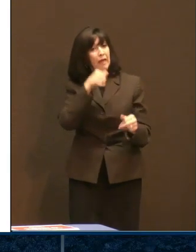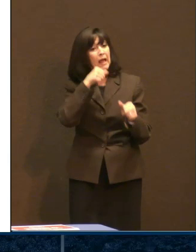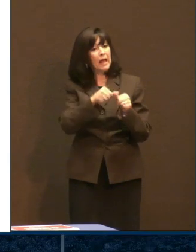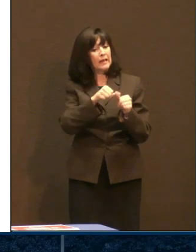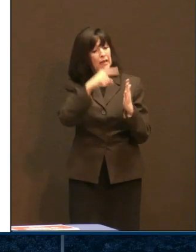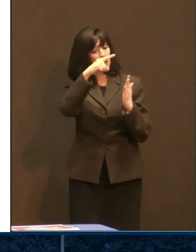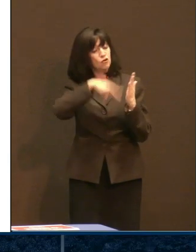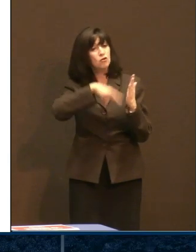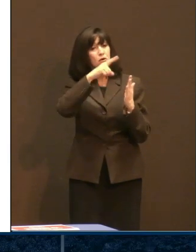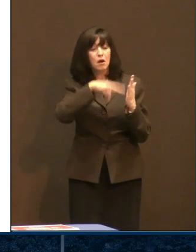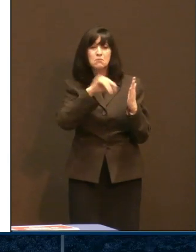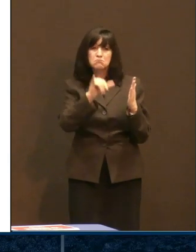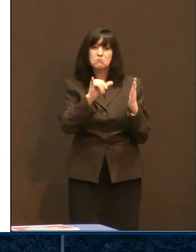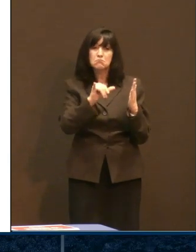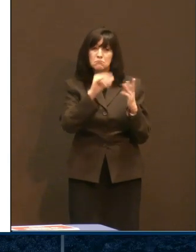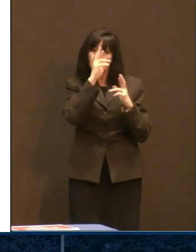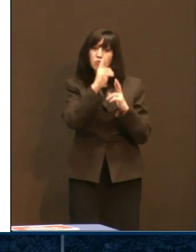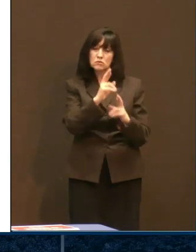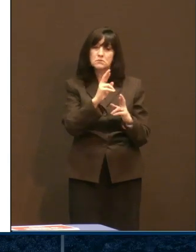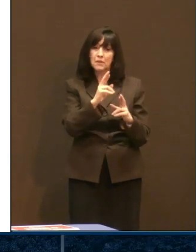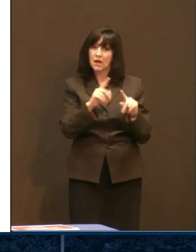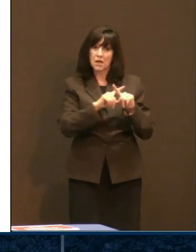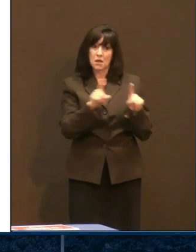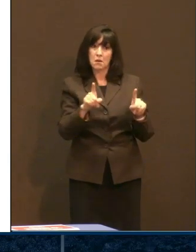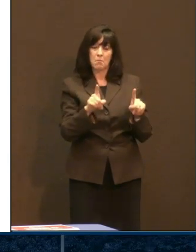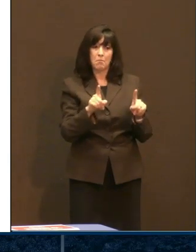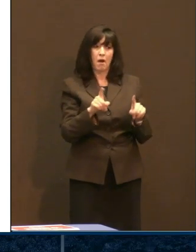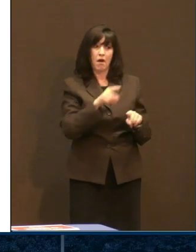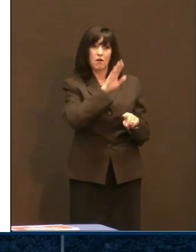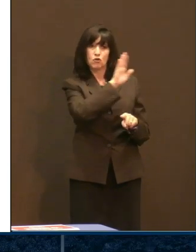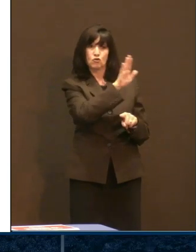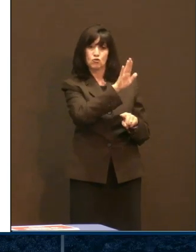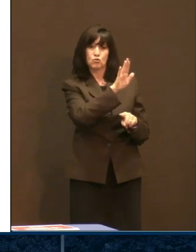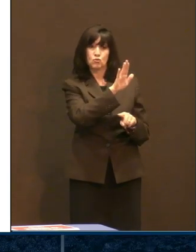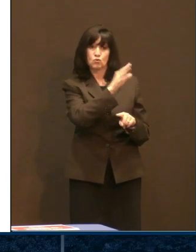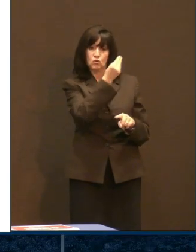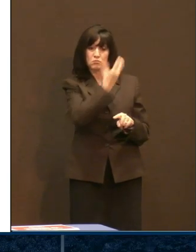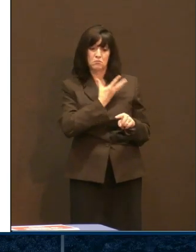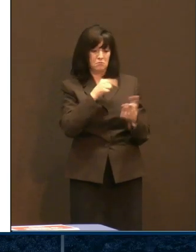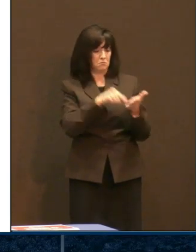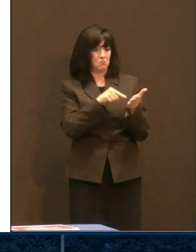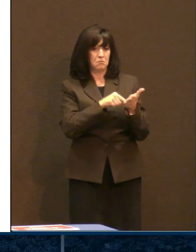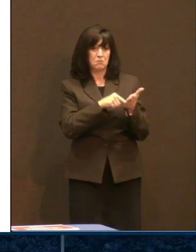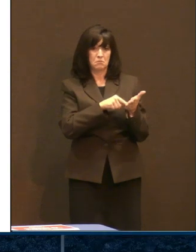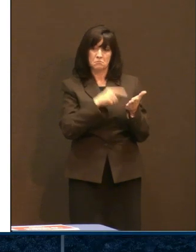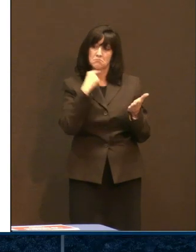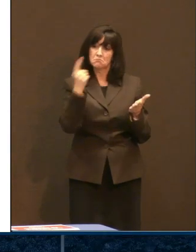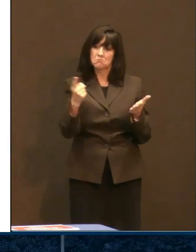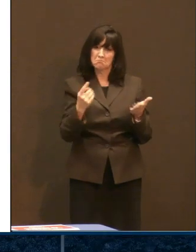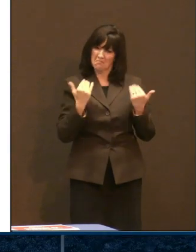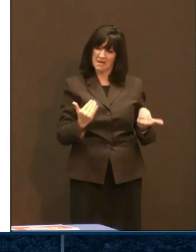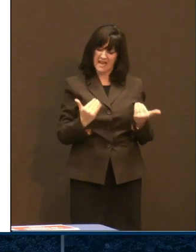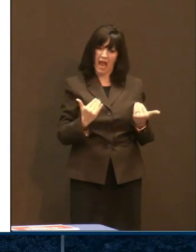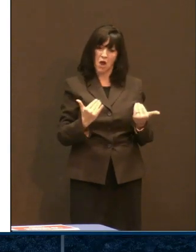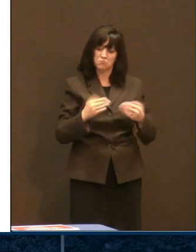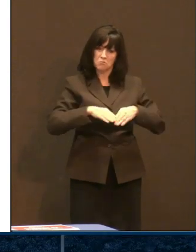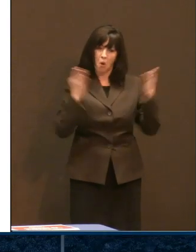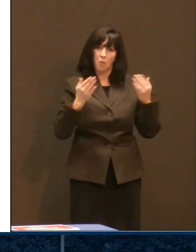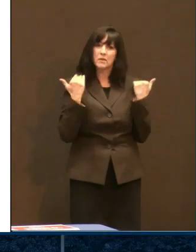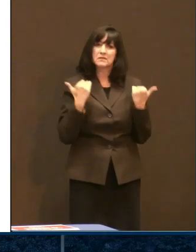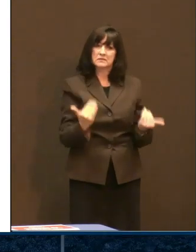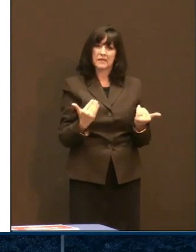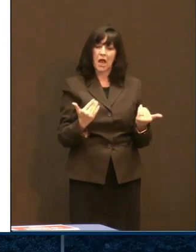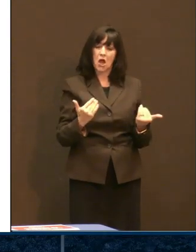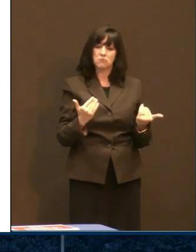don't agree with the final conclusion. Let's go now. I do agree that particular measure needs to be looked